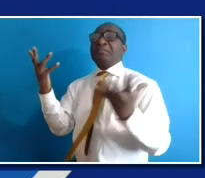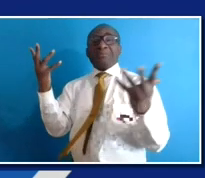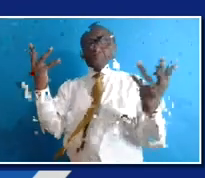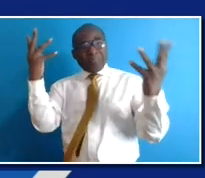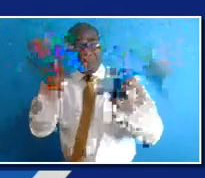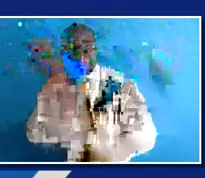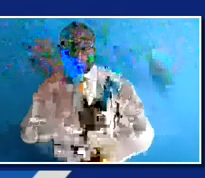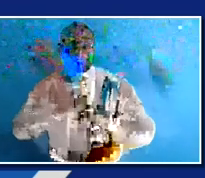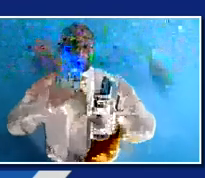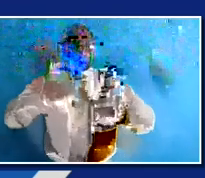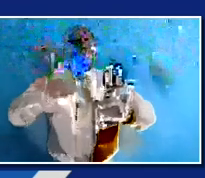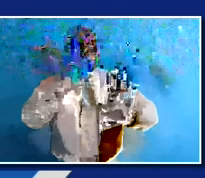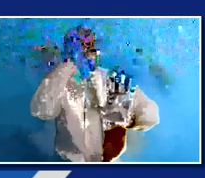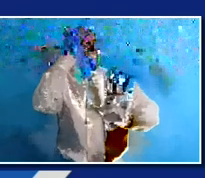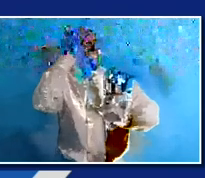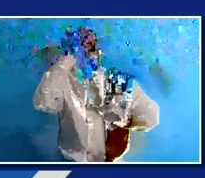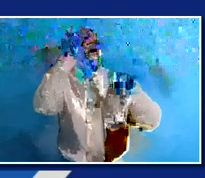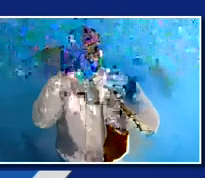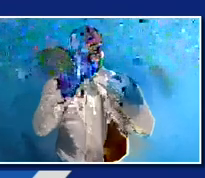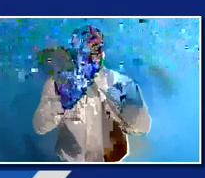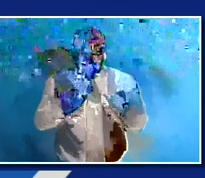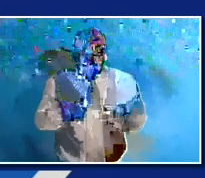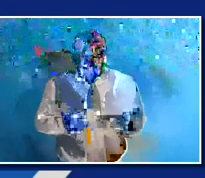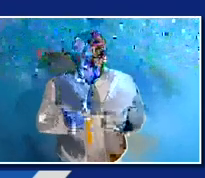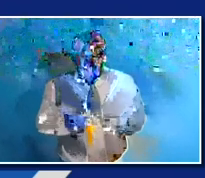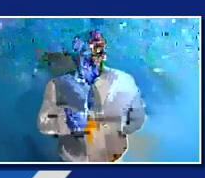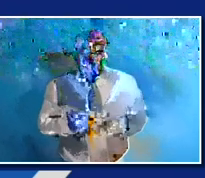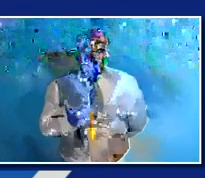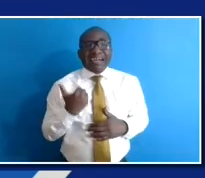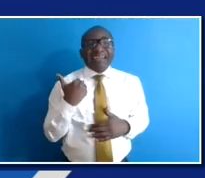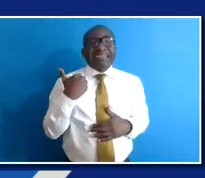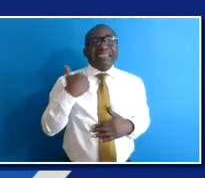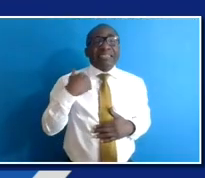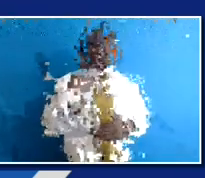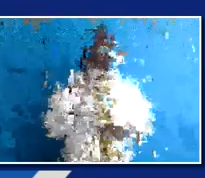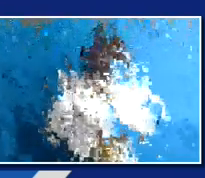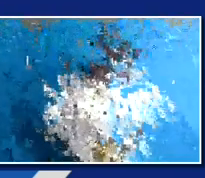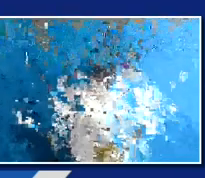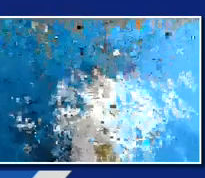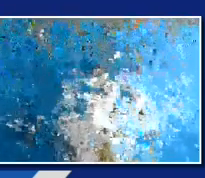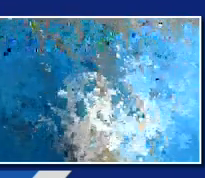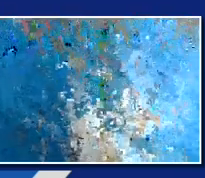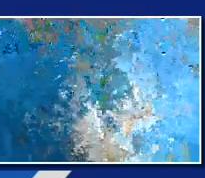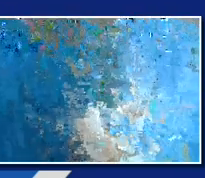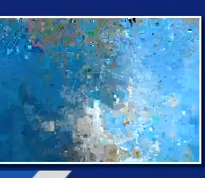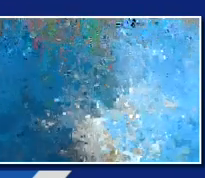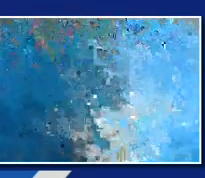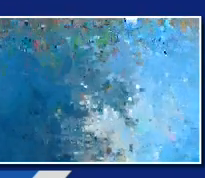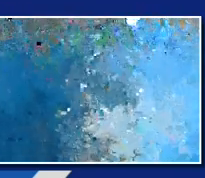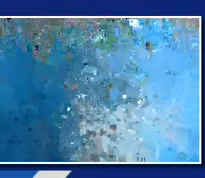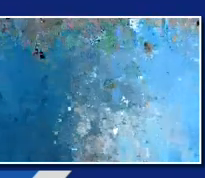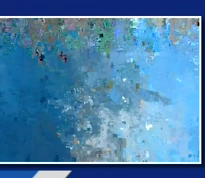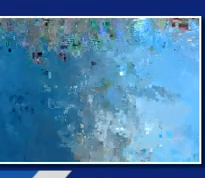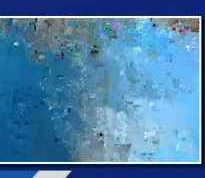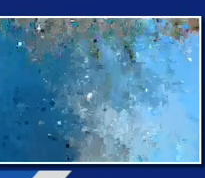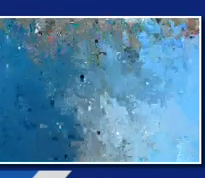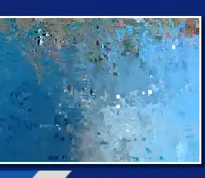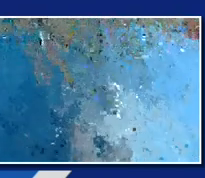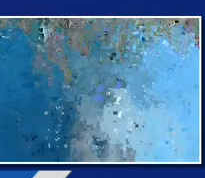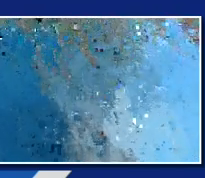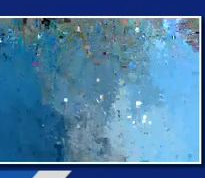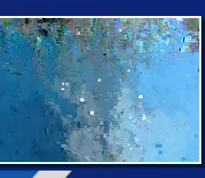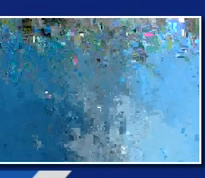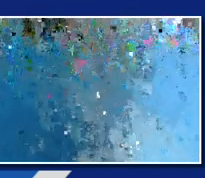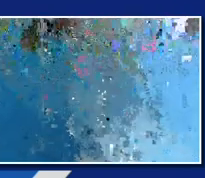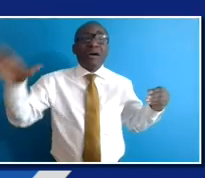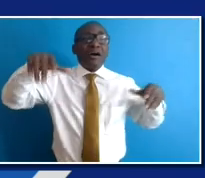here because there's just too many. On a good day, we've had 10,000 people here. That certainly wouldn't fall into any